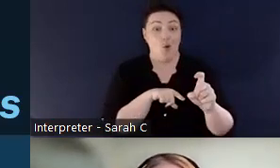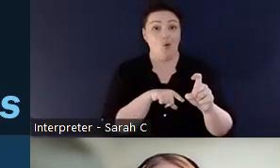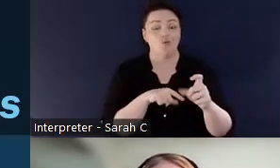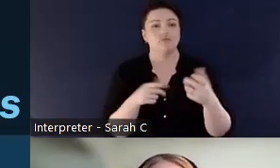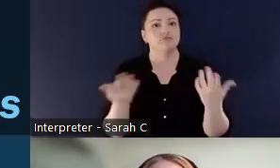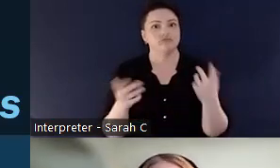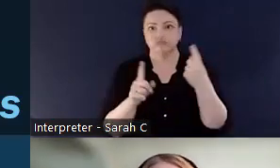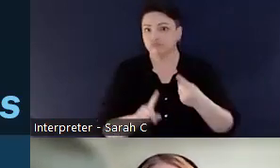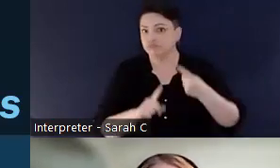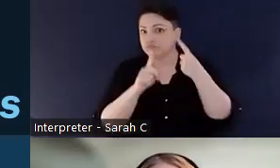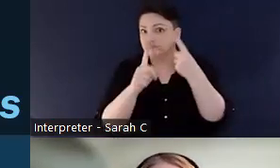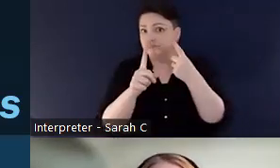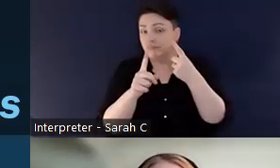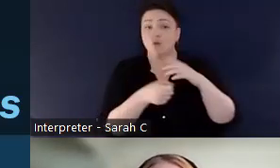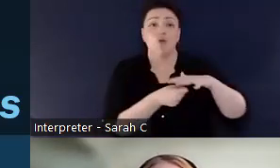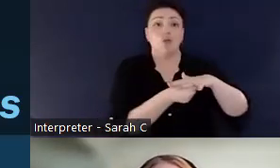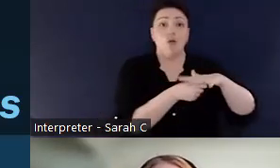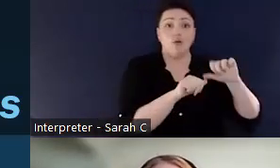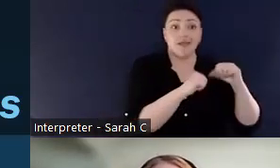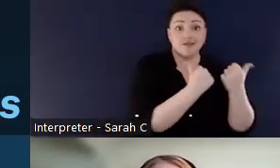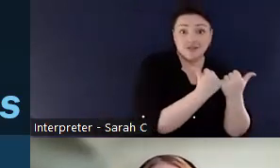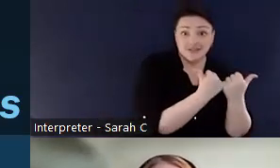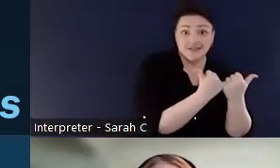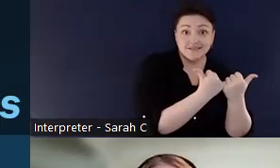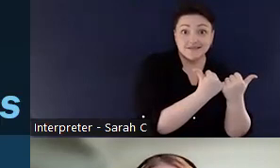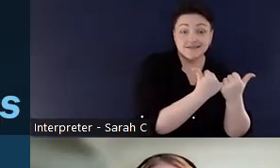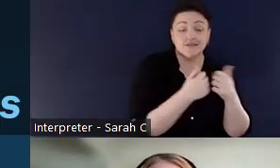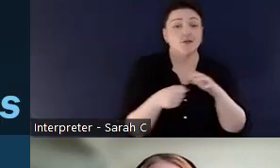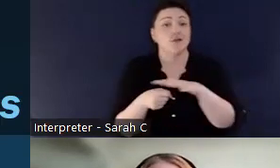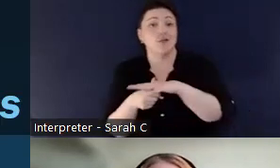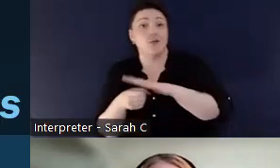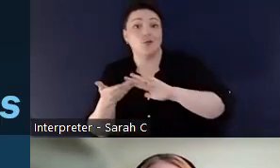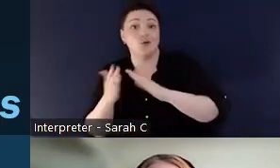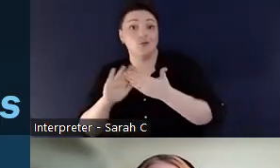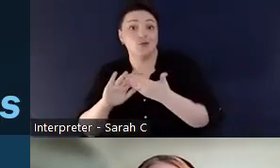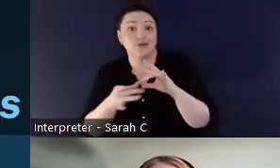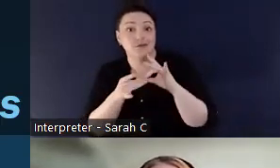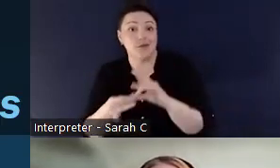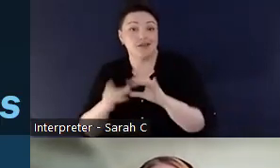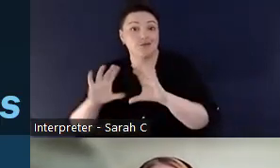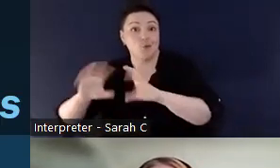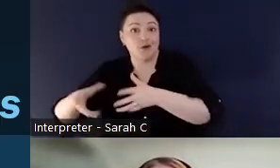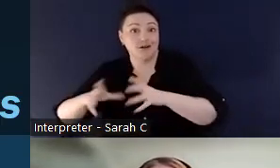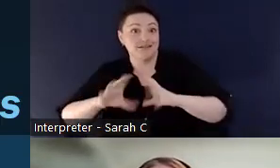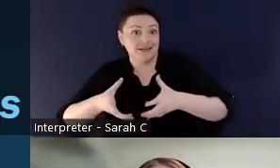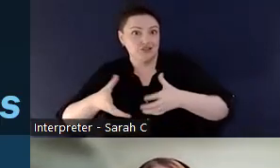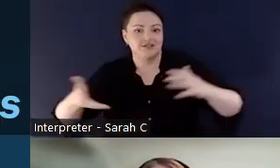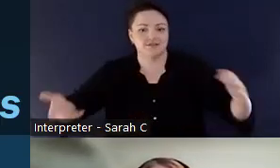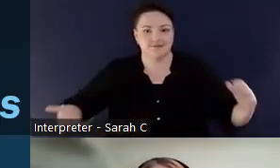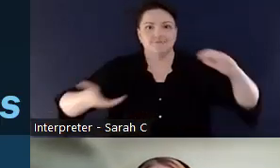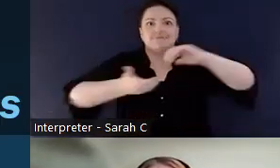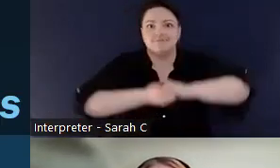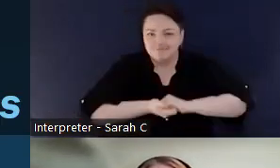partnerships between local agencies and local community-based organizations. So the goal there